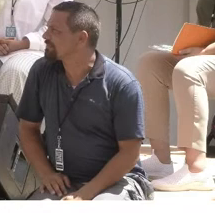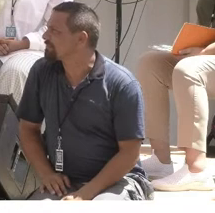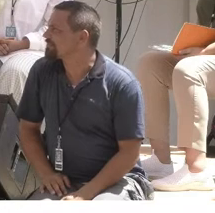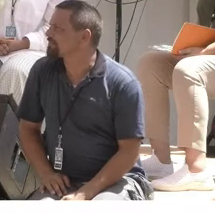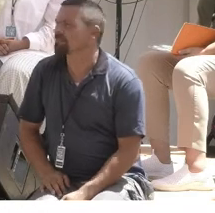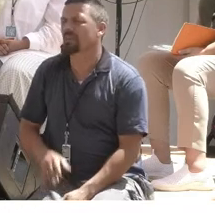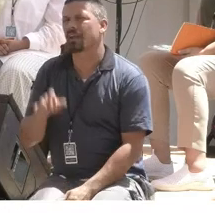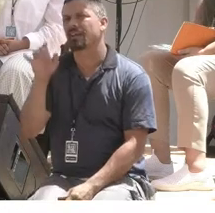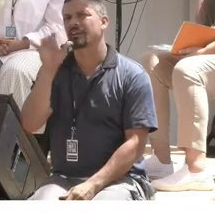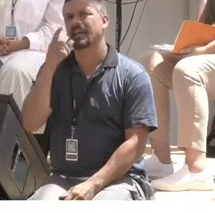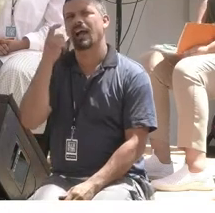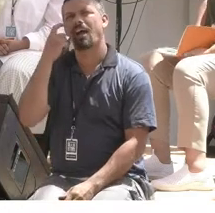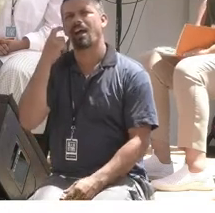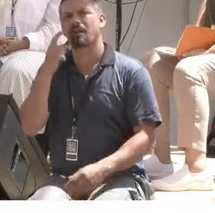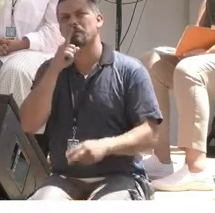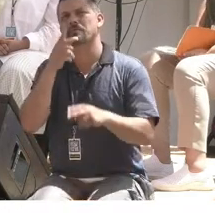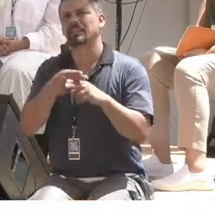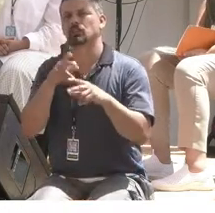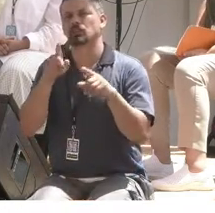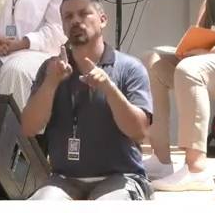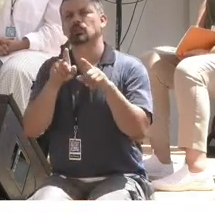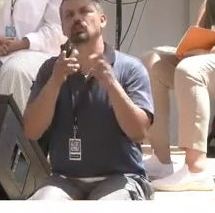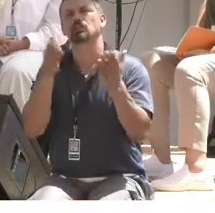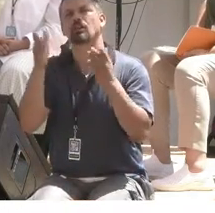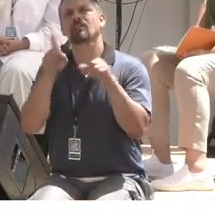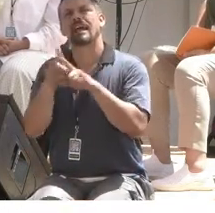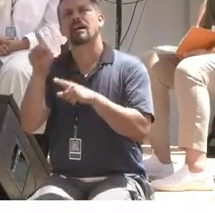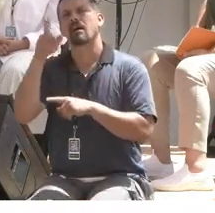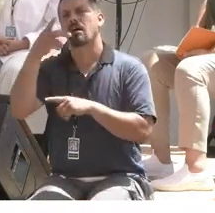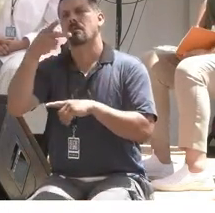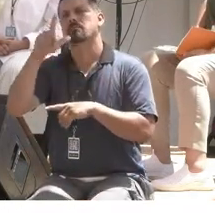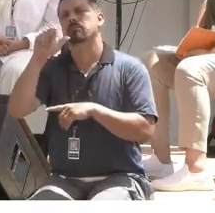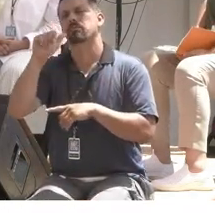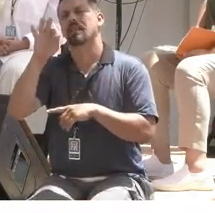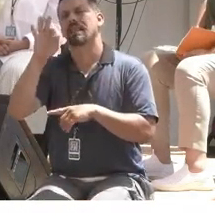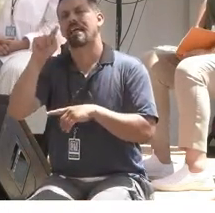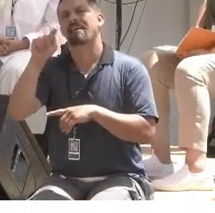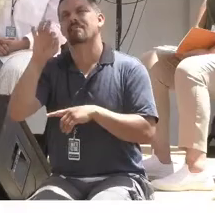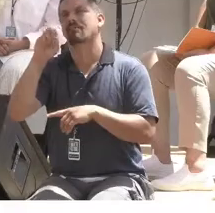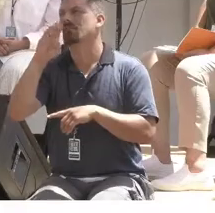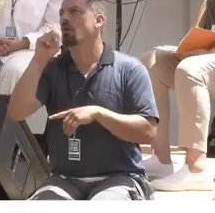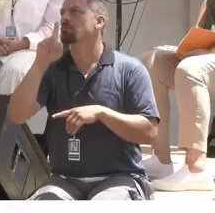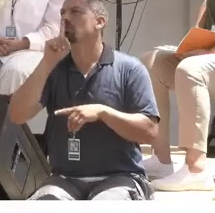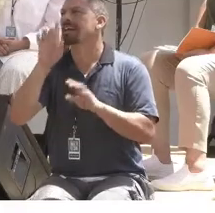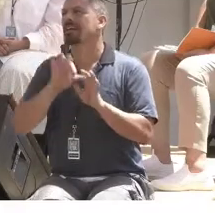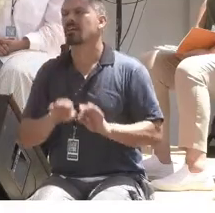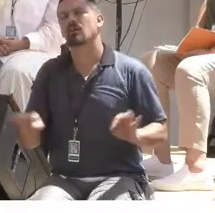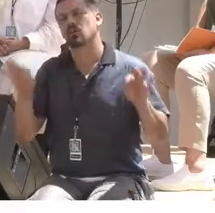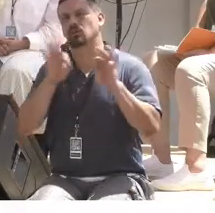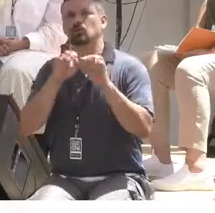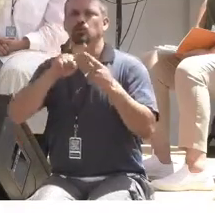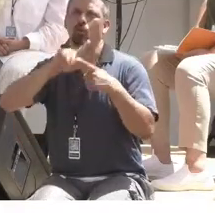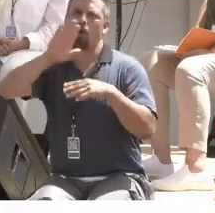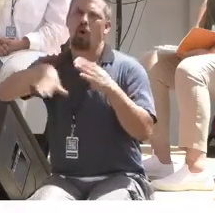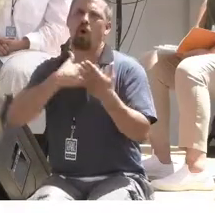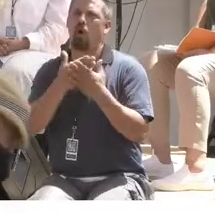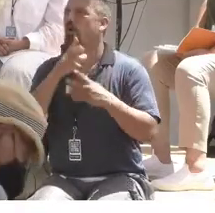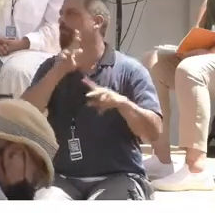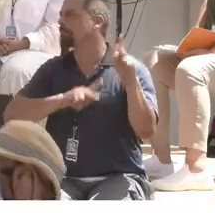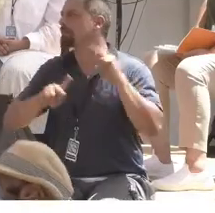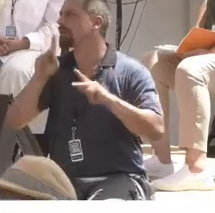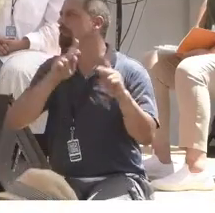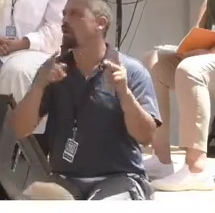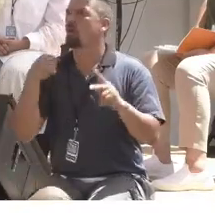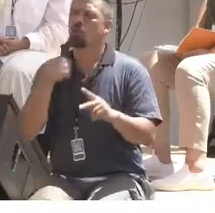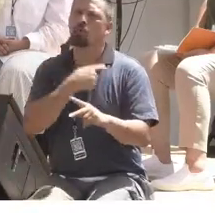earlier I mentioned, serving as a platform is also important for the young people, all craftspeople, people from what we say, we're trying to